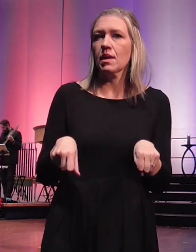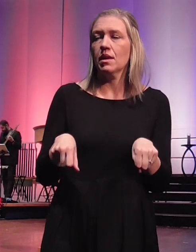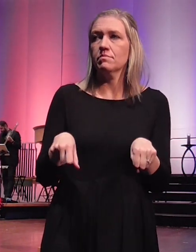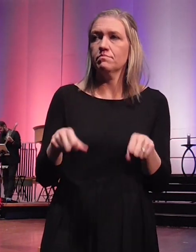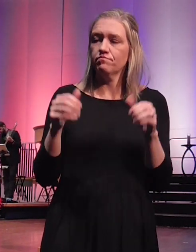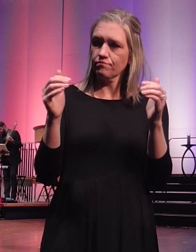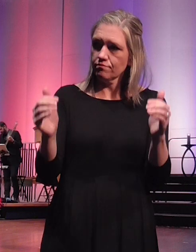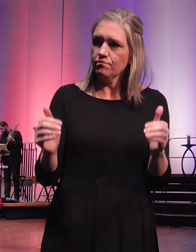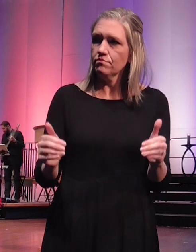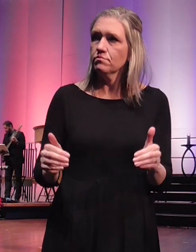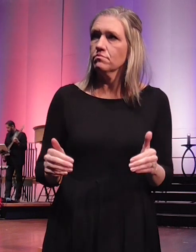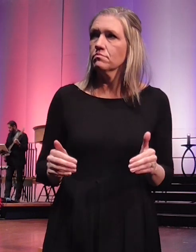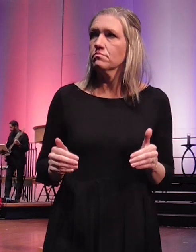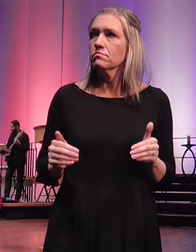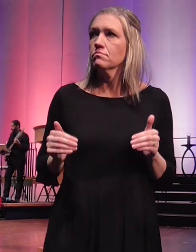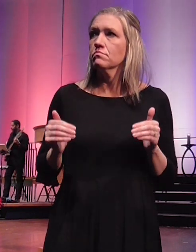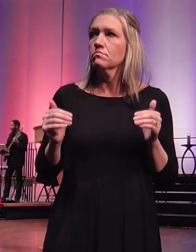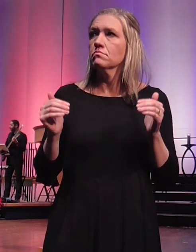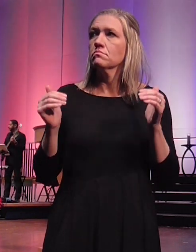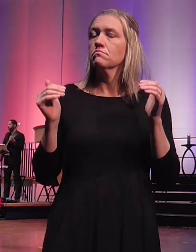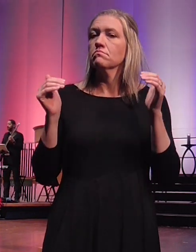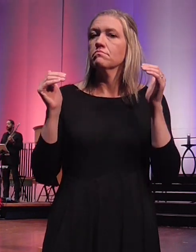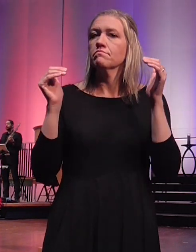than I